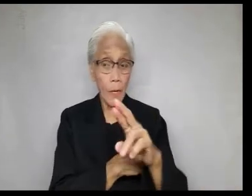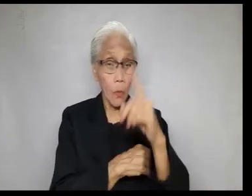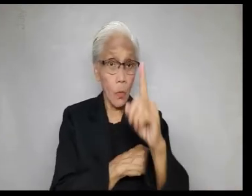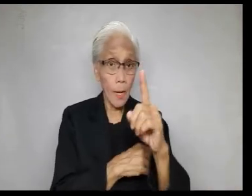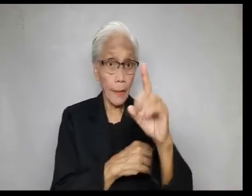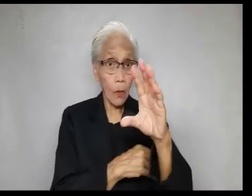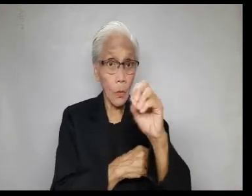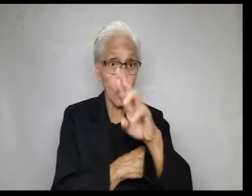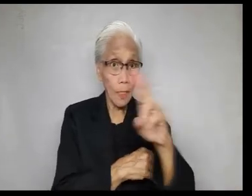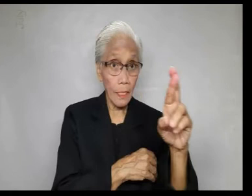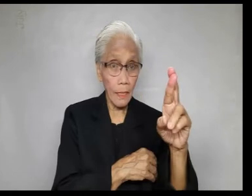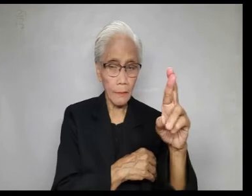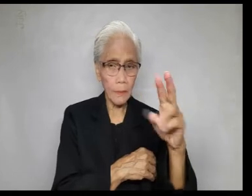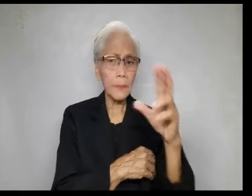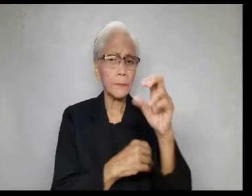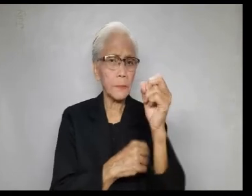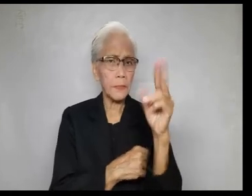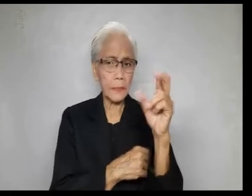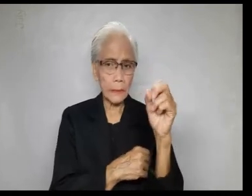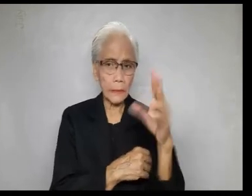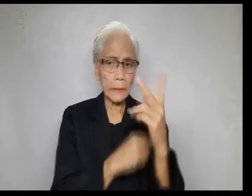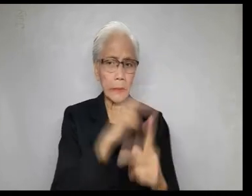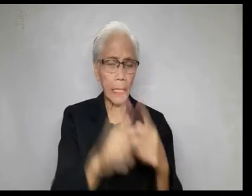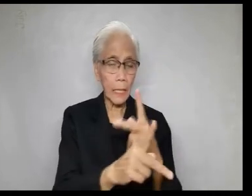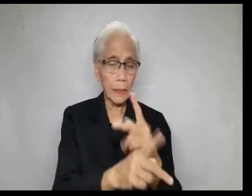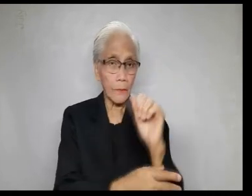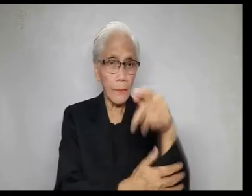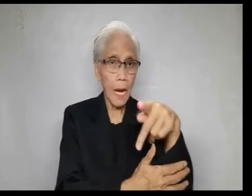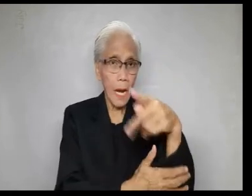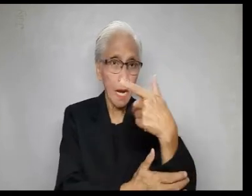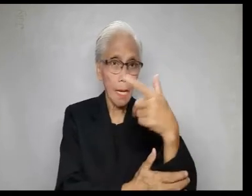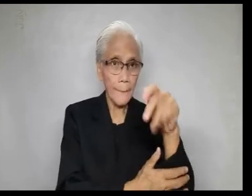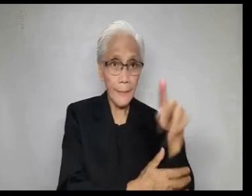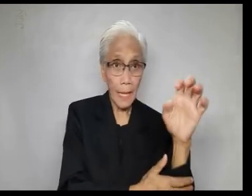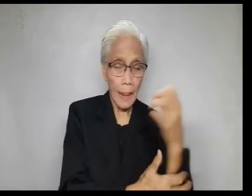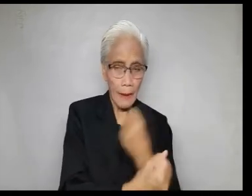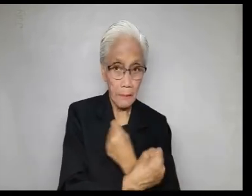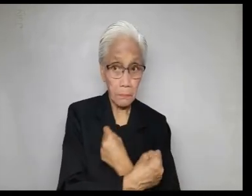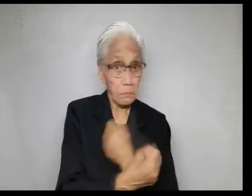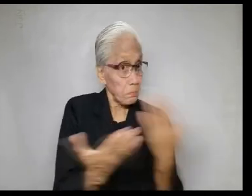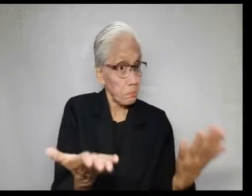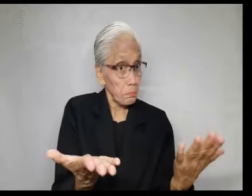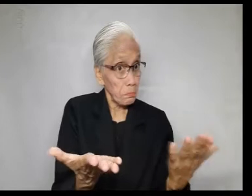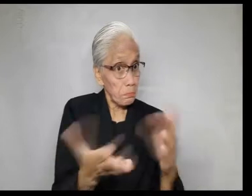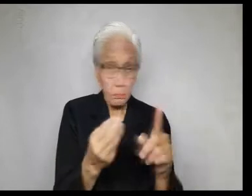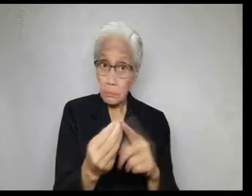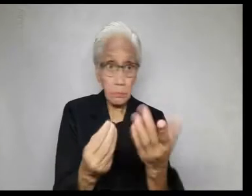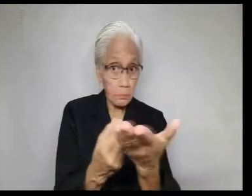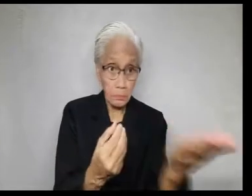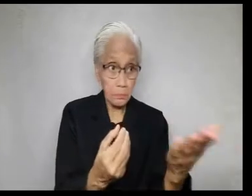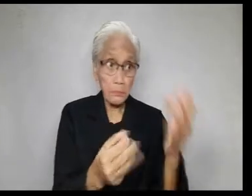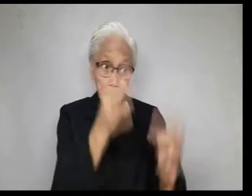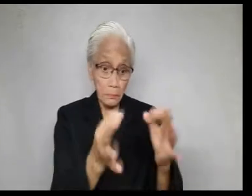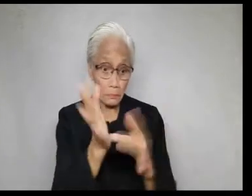pananahan, or the 1 Corinthians 13 kind of agape love. What about you,